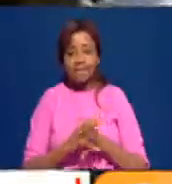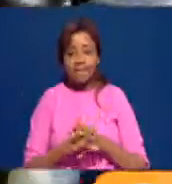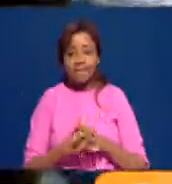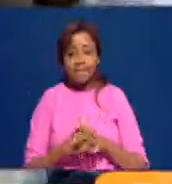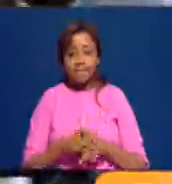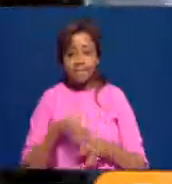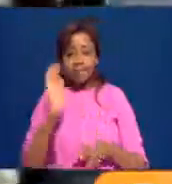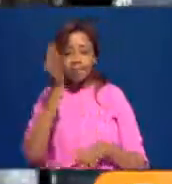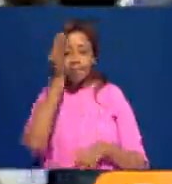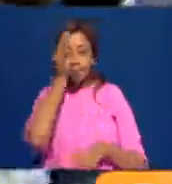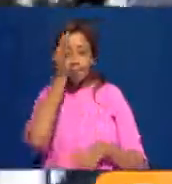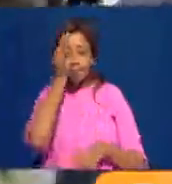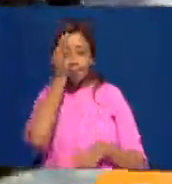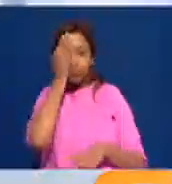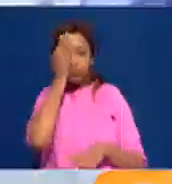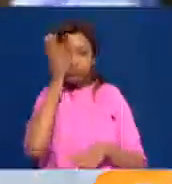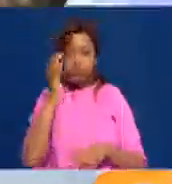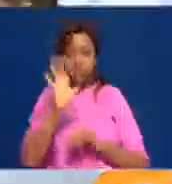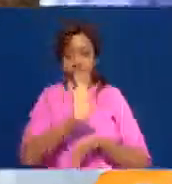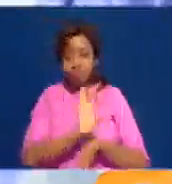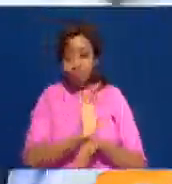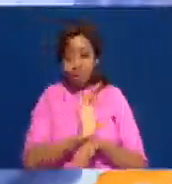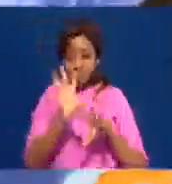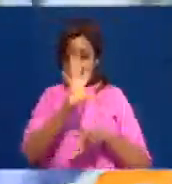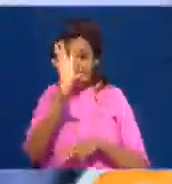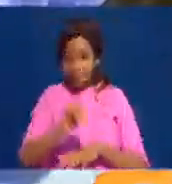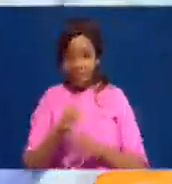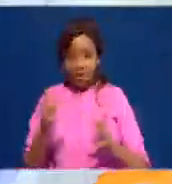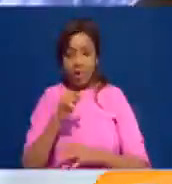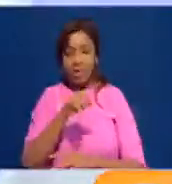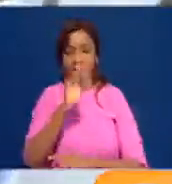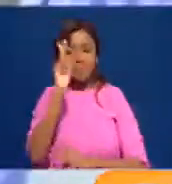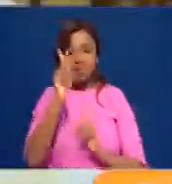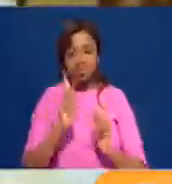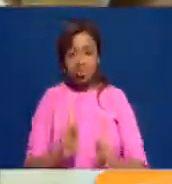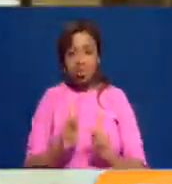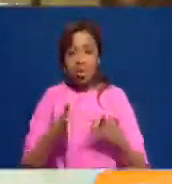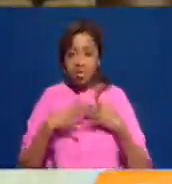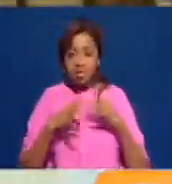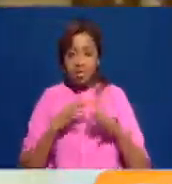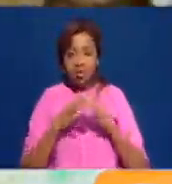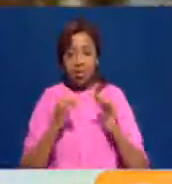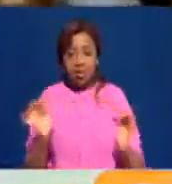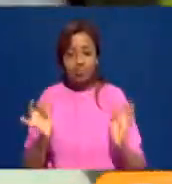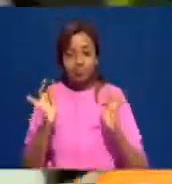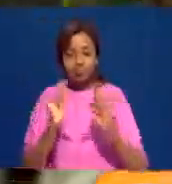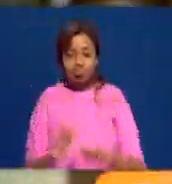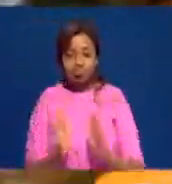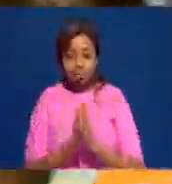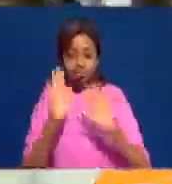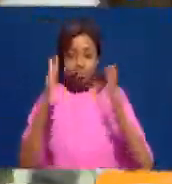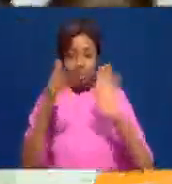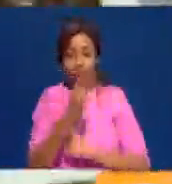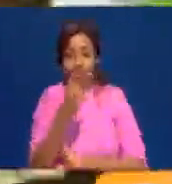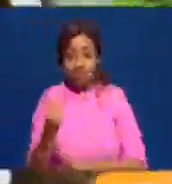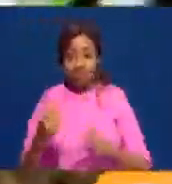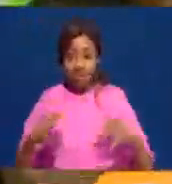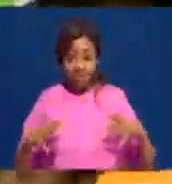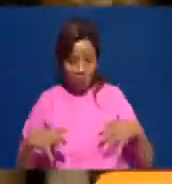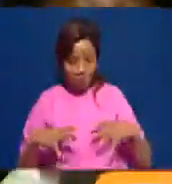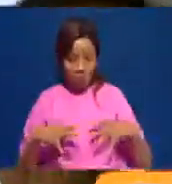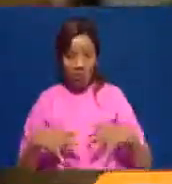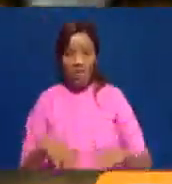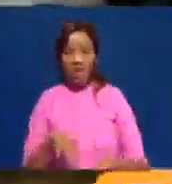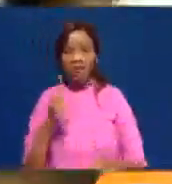At the Israel Church of Africa in Kisumu, where faithful gathered to usher in Christmas, Bishop Amos